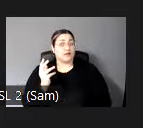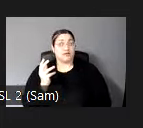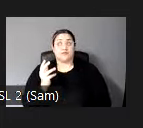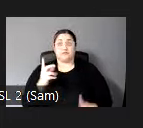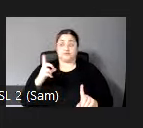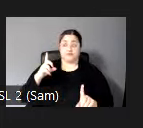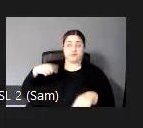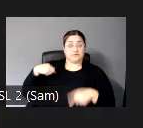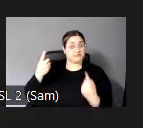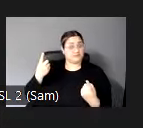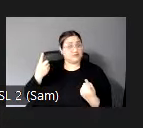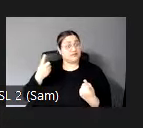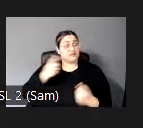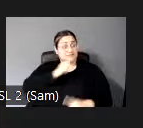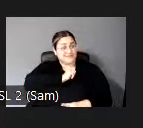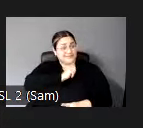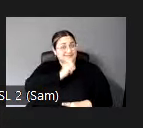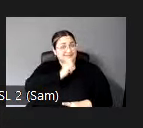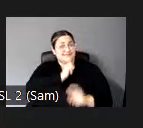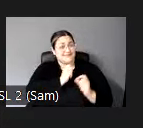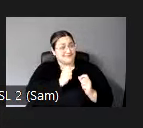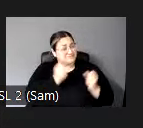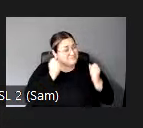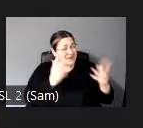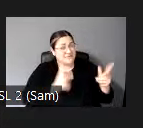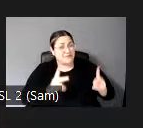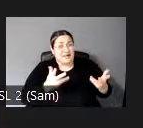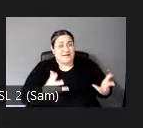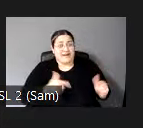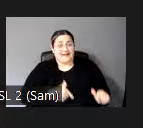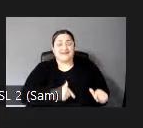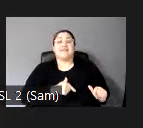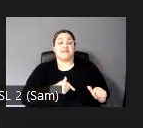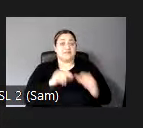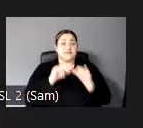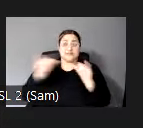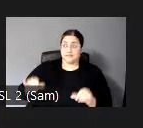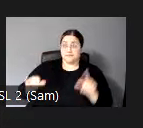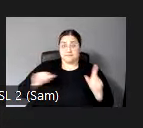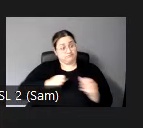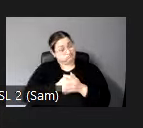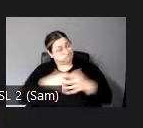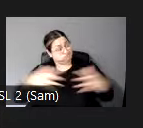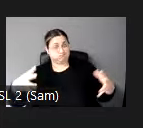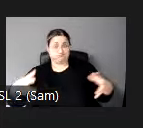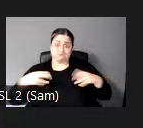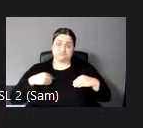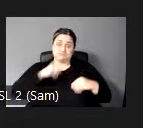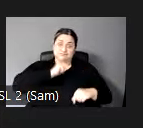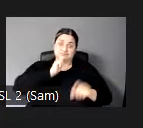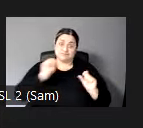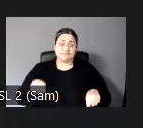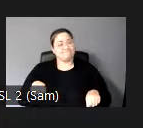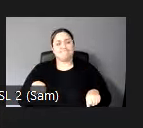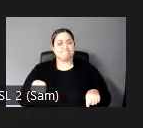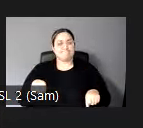that we have today living with dementia. And when you break down those numbers, by 2035, which always